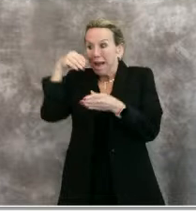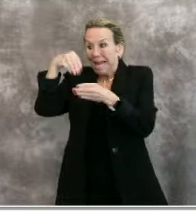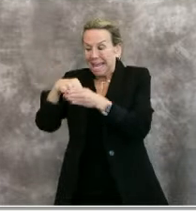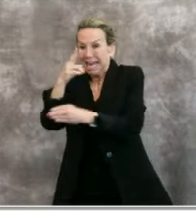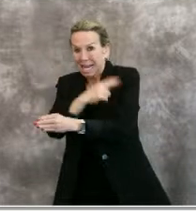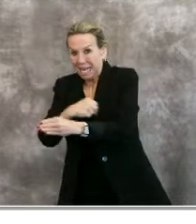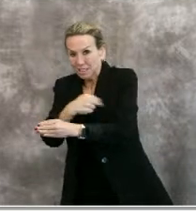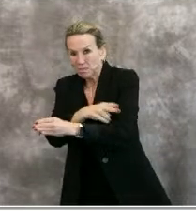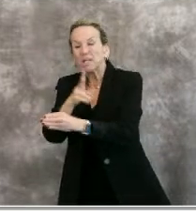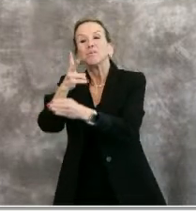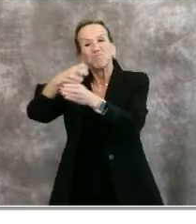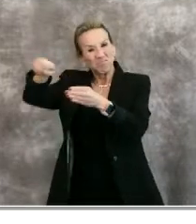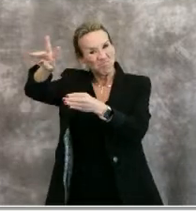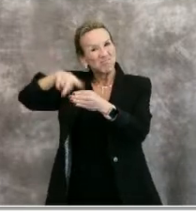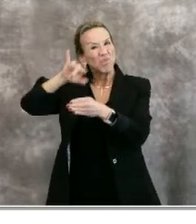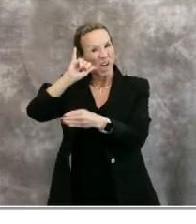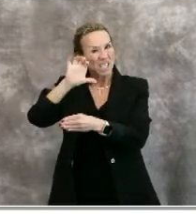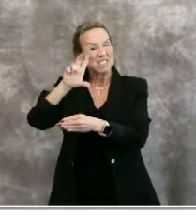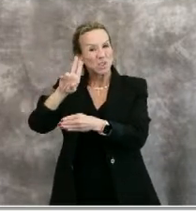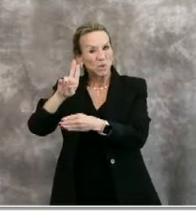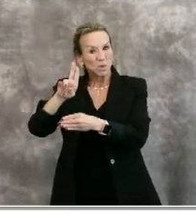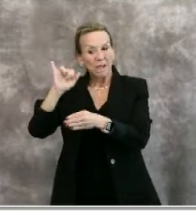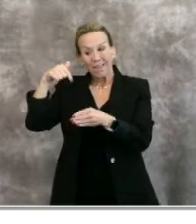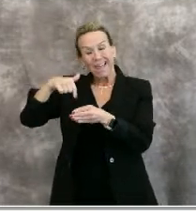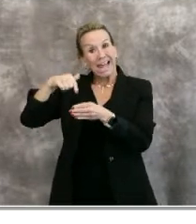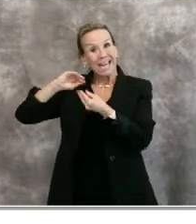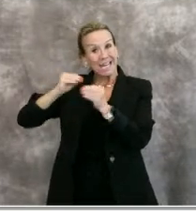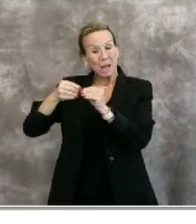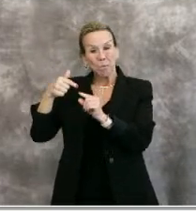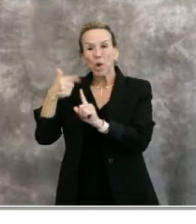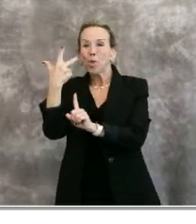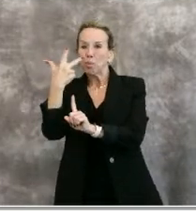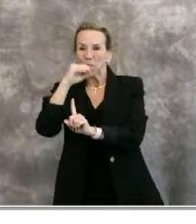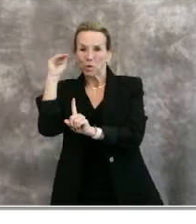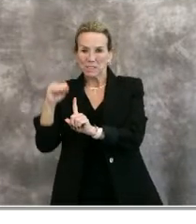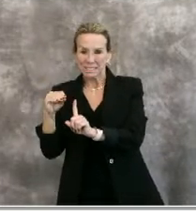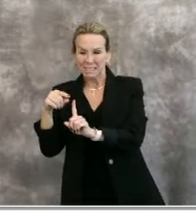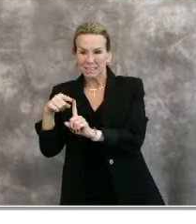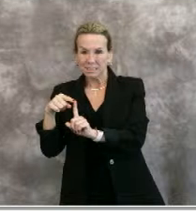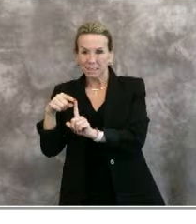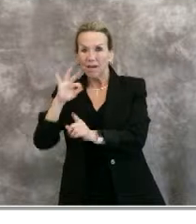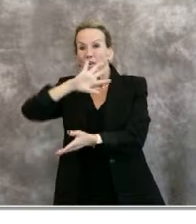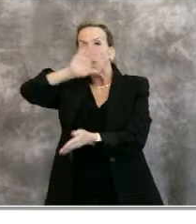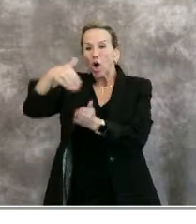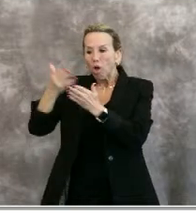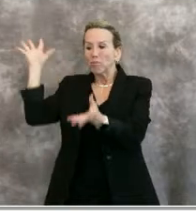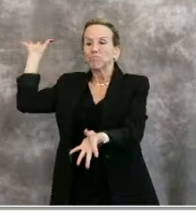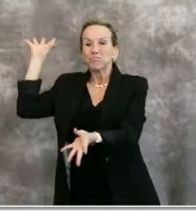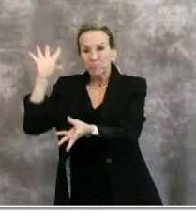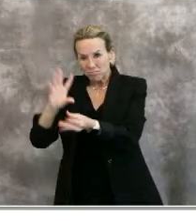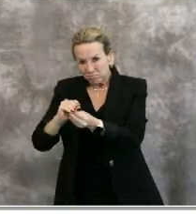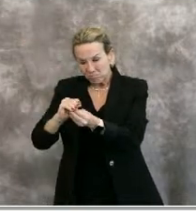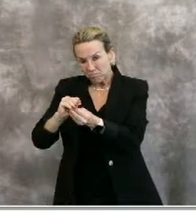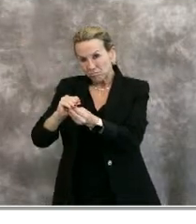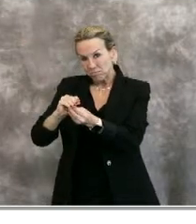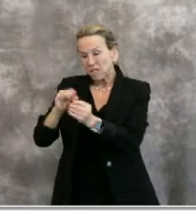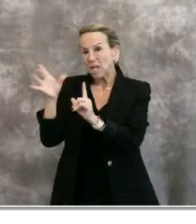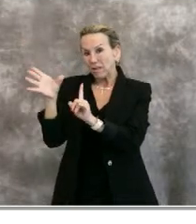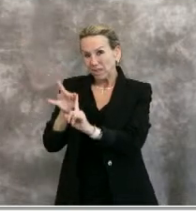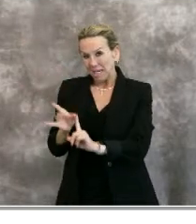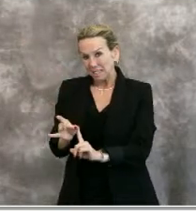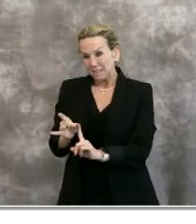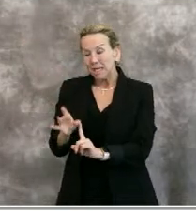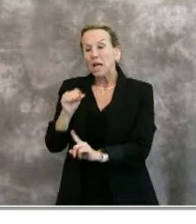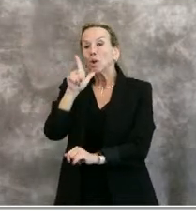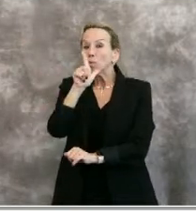been admitted to the ICU. Now, this number is 3% of the total number of cases and 27% of the